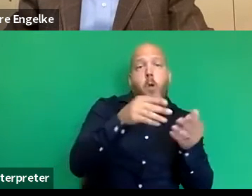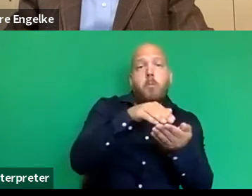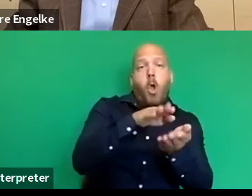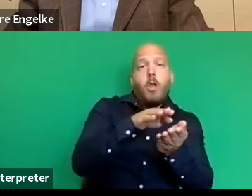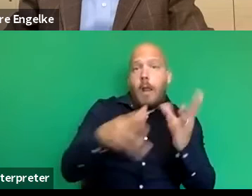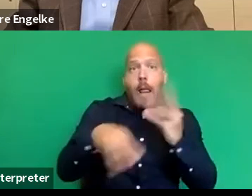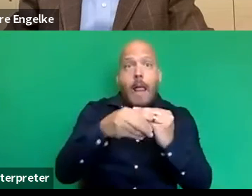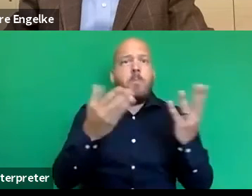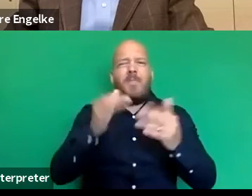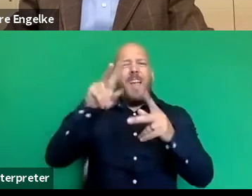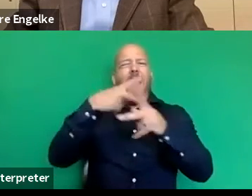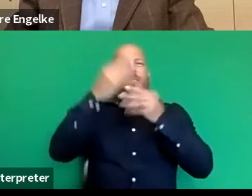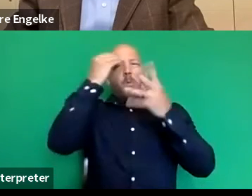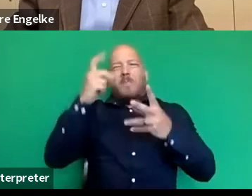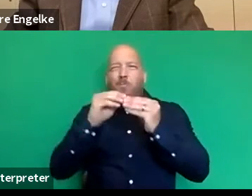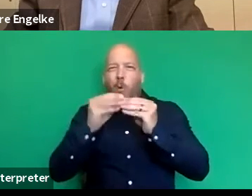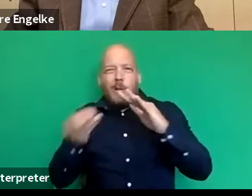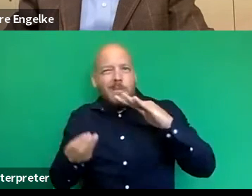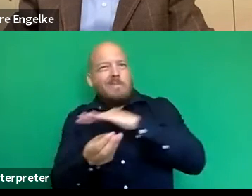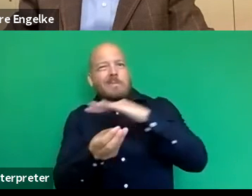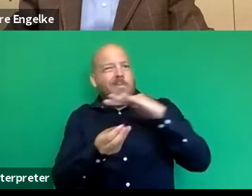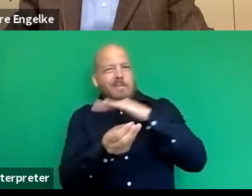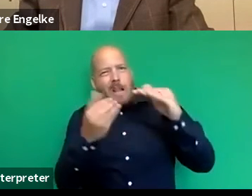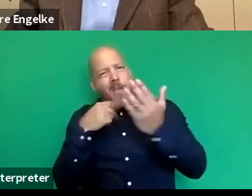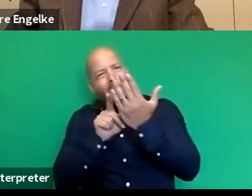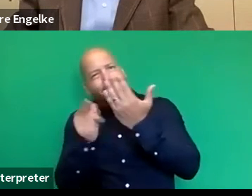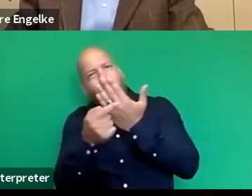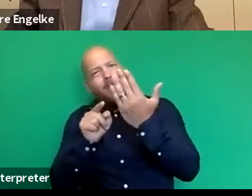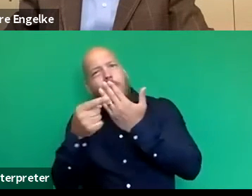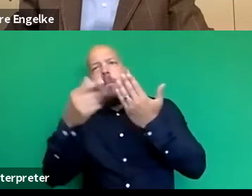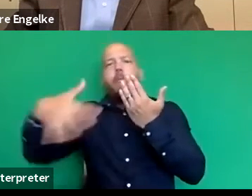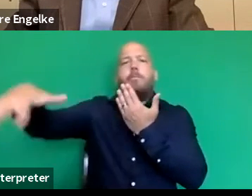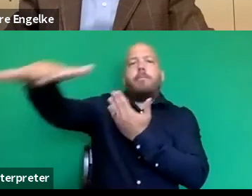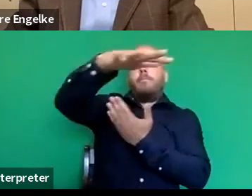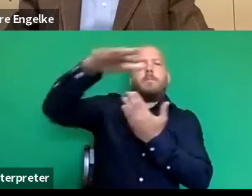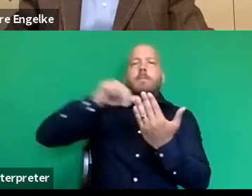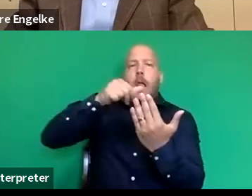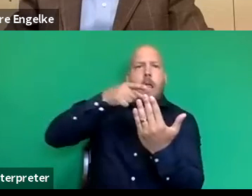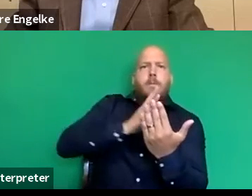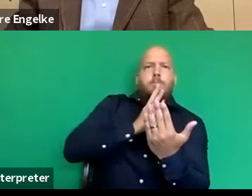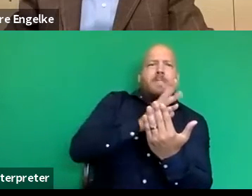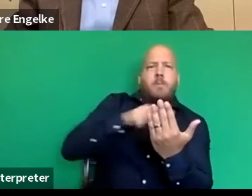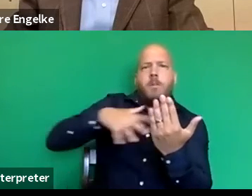a conversation, and even to what Dane is talking about with regard to maybe